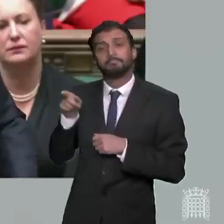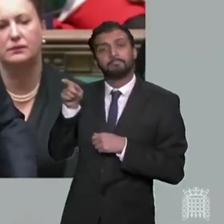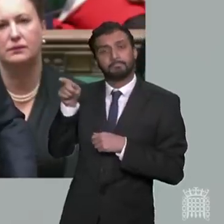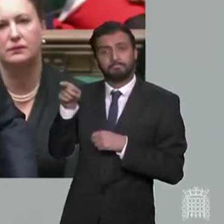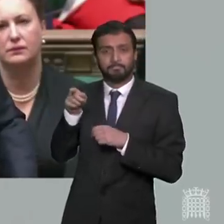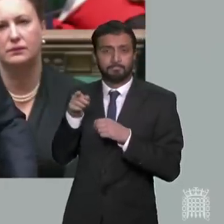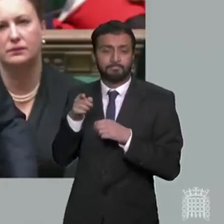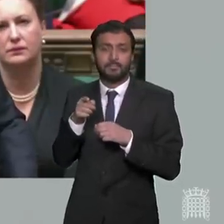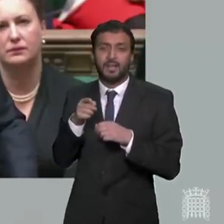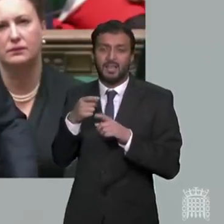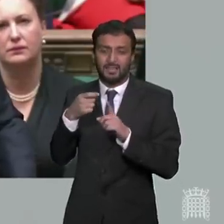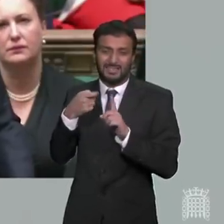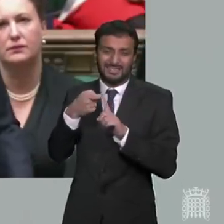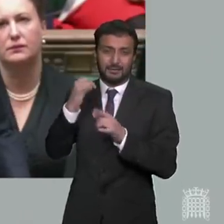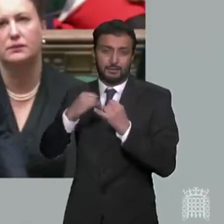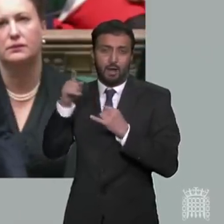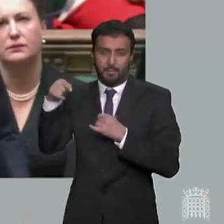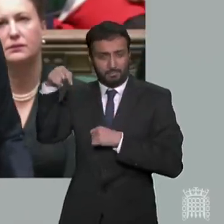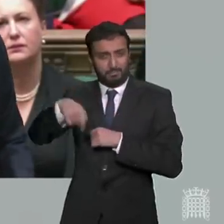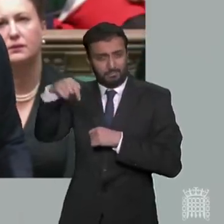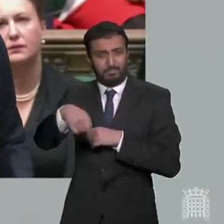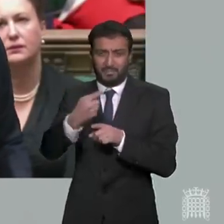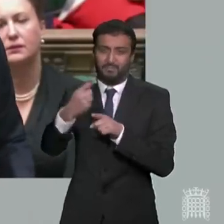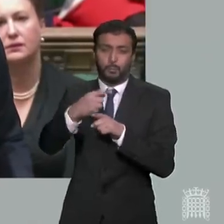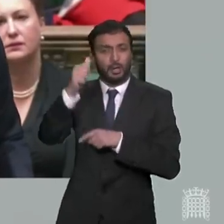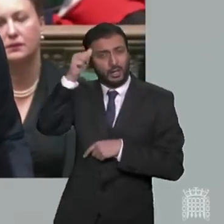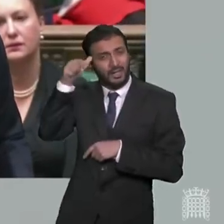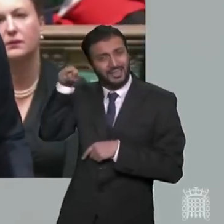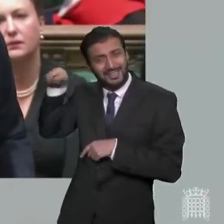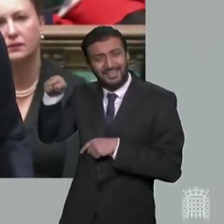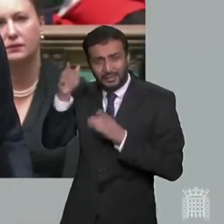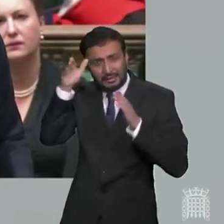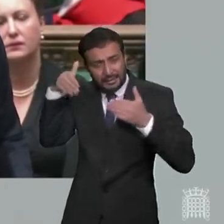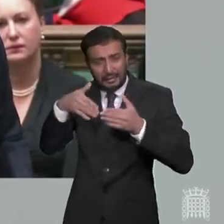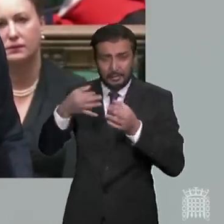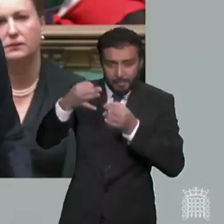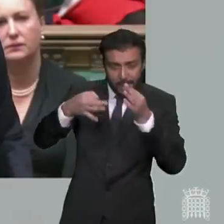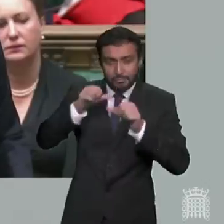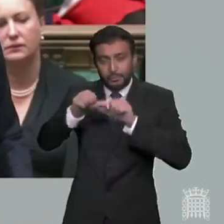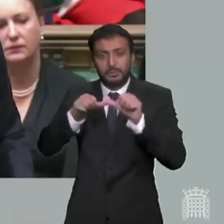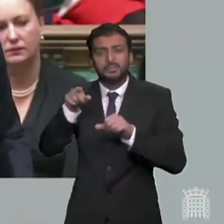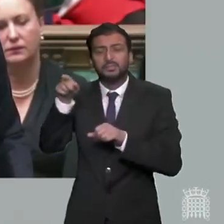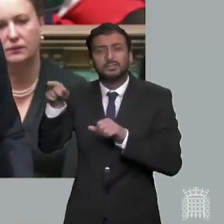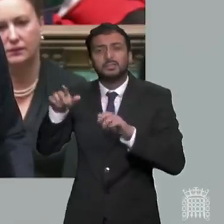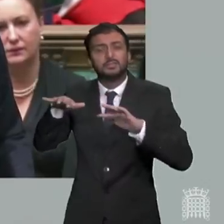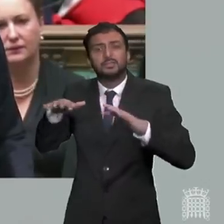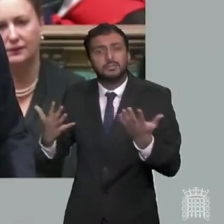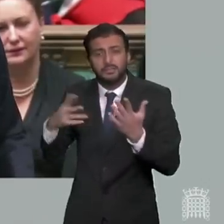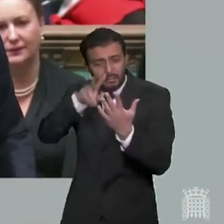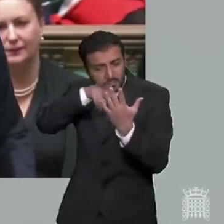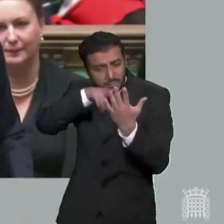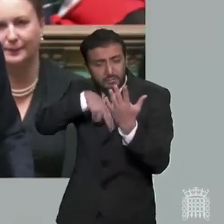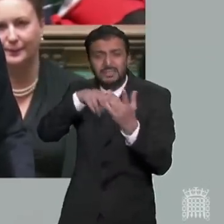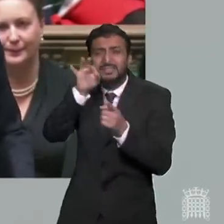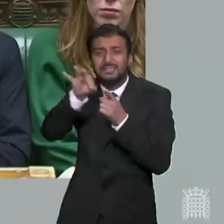focused on the process and the politics, but I don't think he's actually taken the time to read the detail of what we are doing to improve